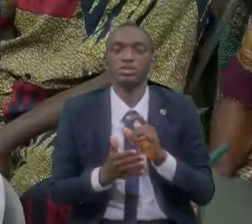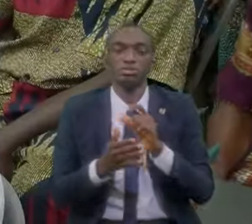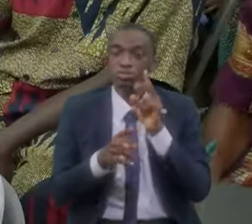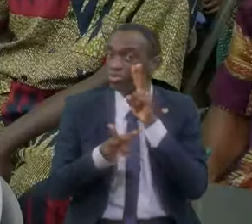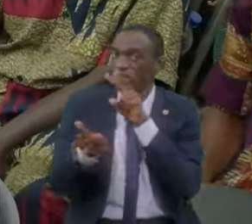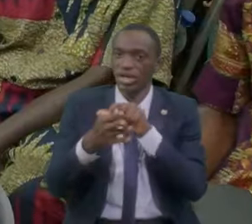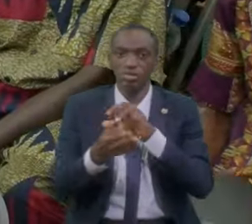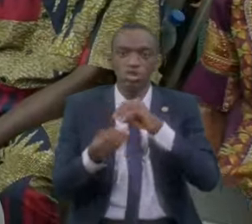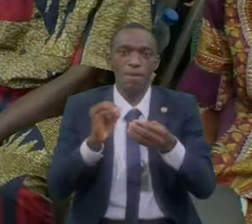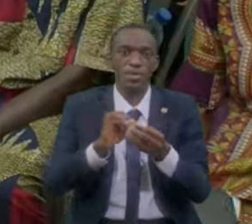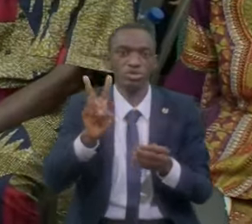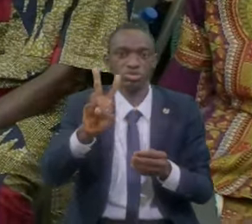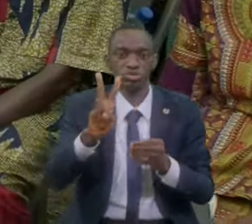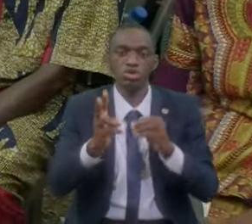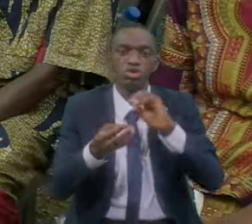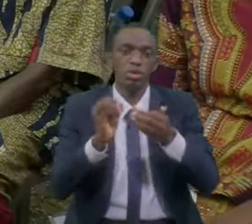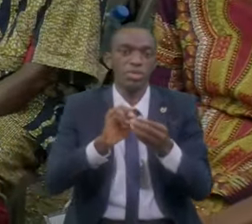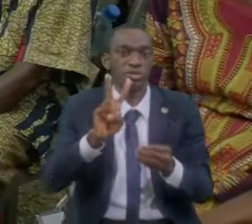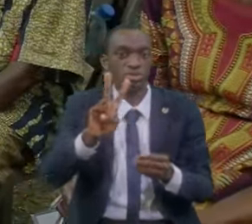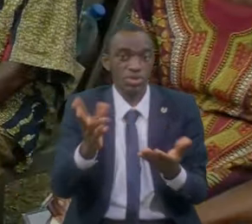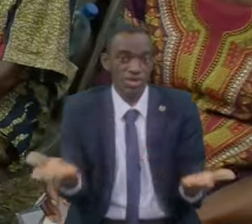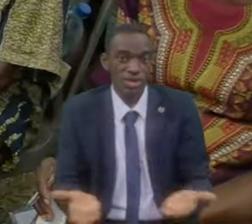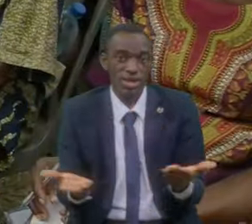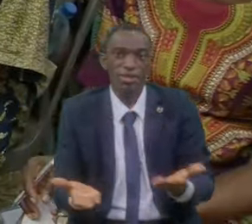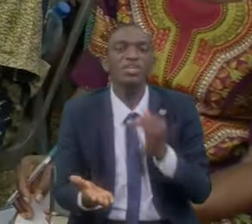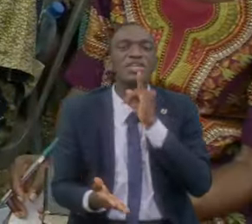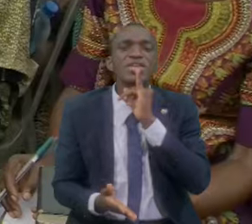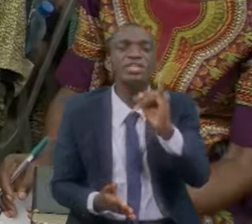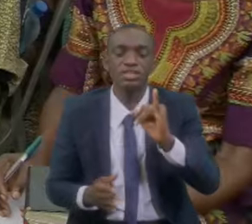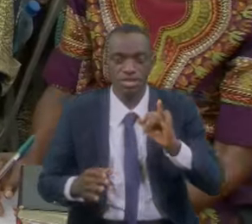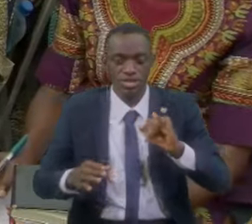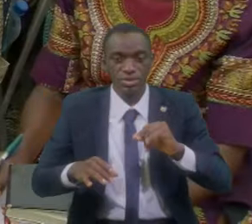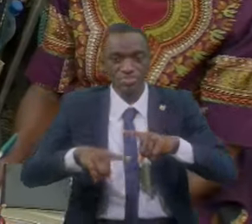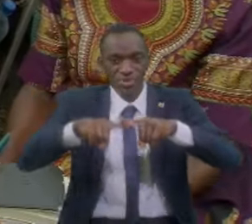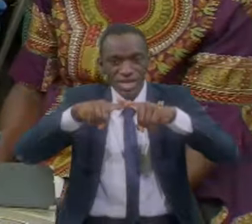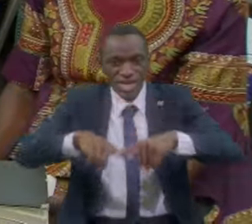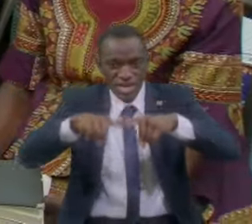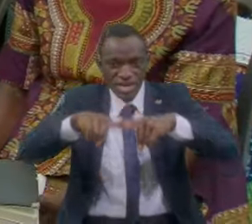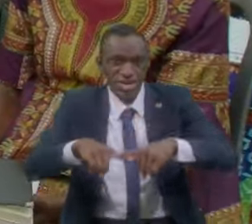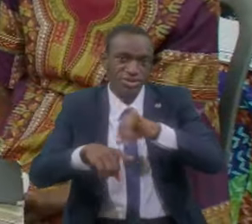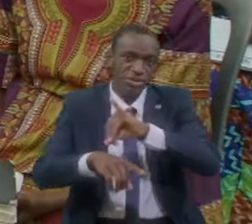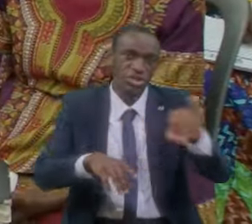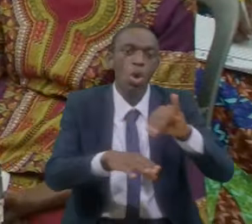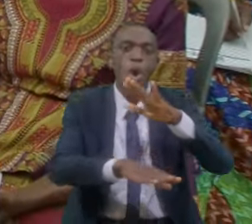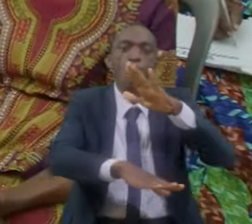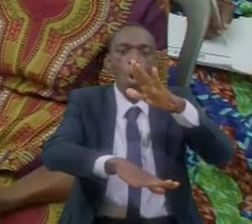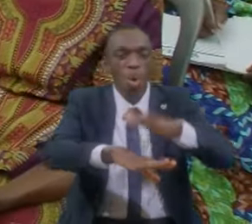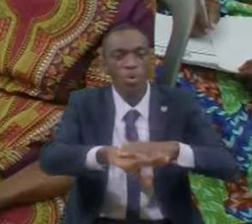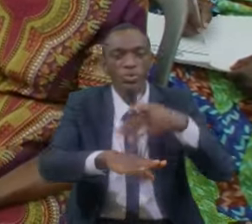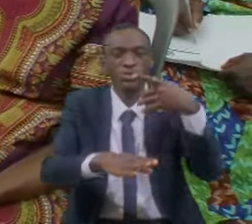here is leaning on the justifier